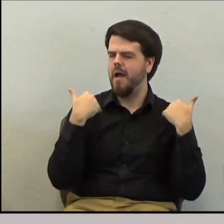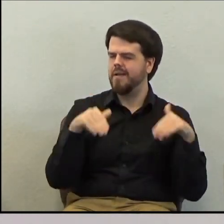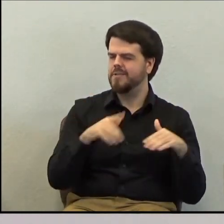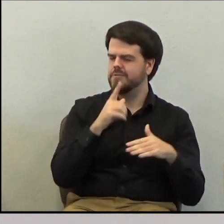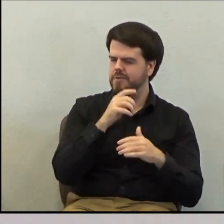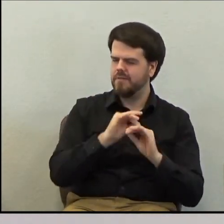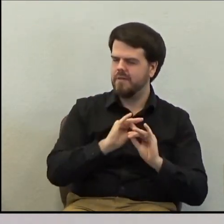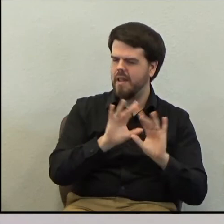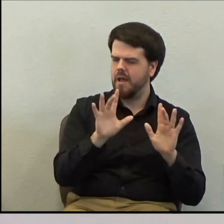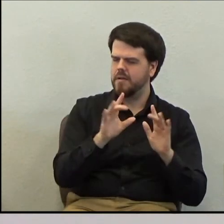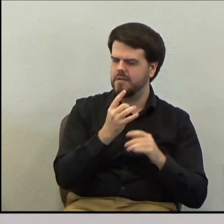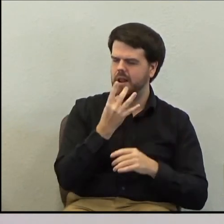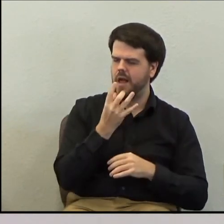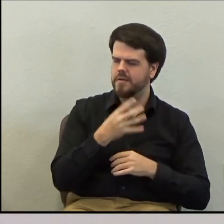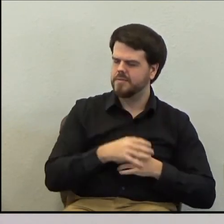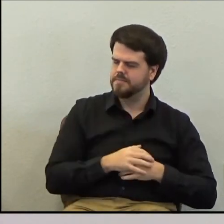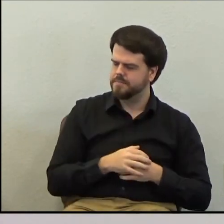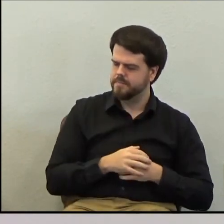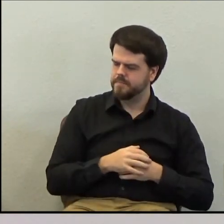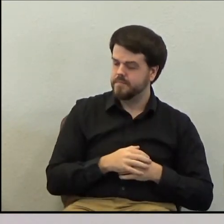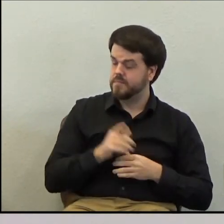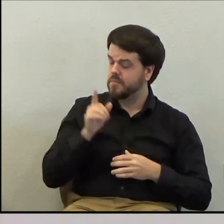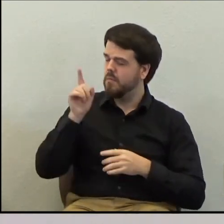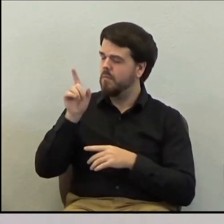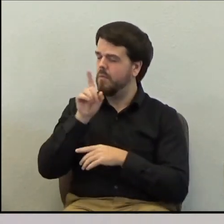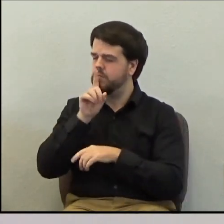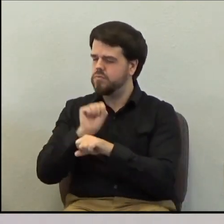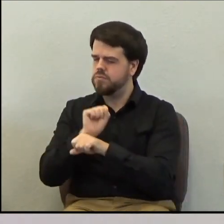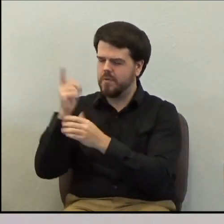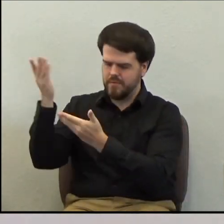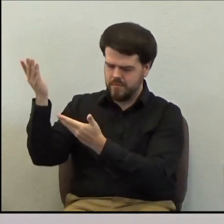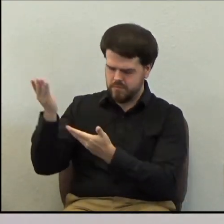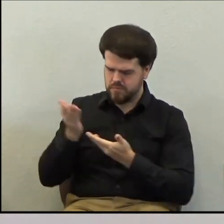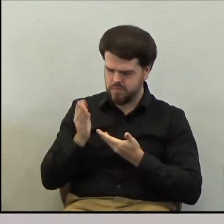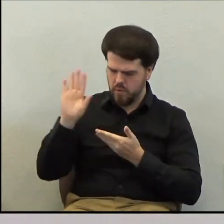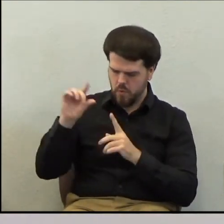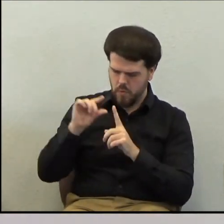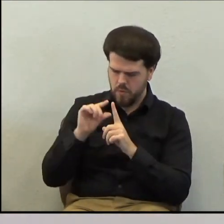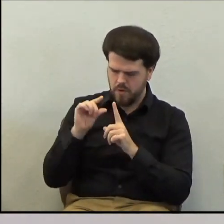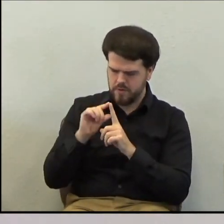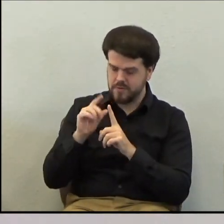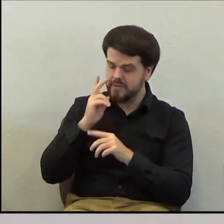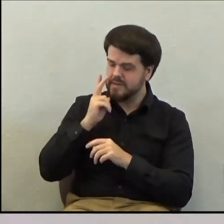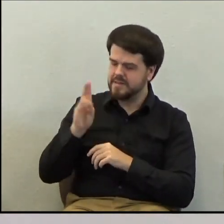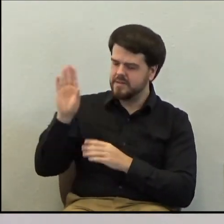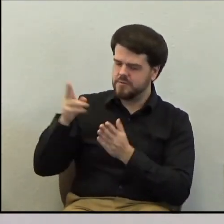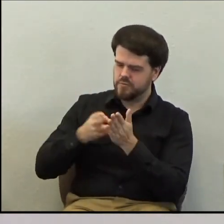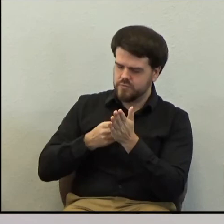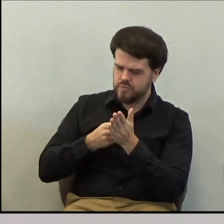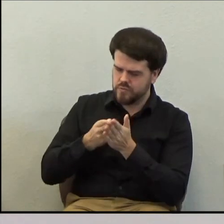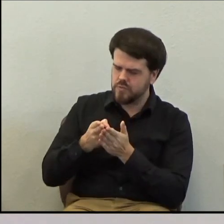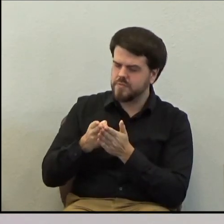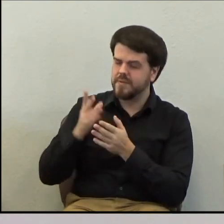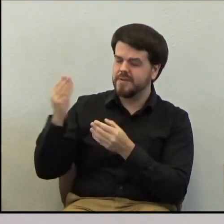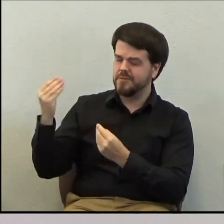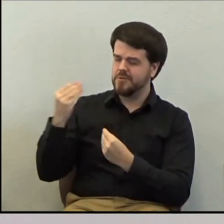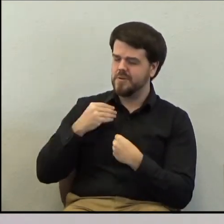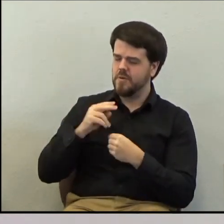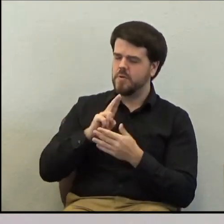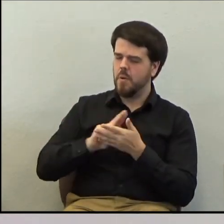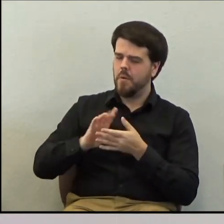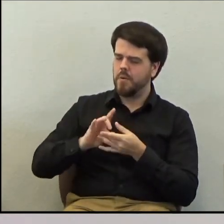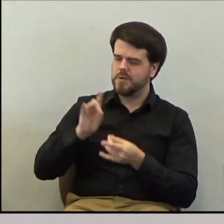You have given us your word, and in it we see your way, your truth. And you have given us the Holy Spirit so that